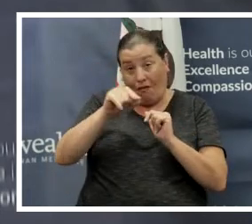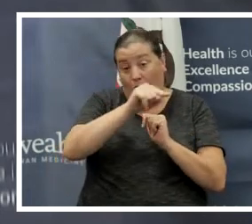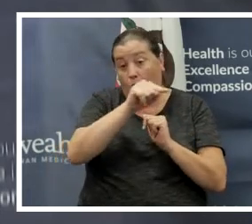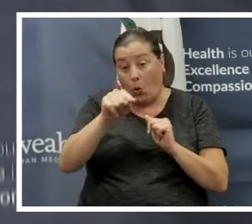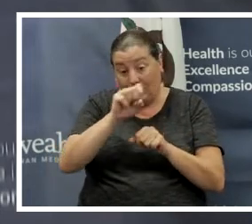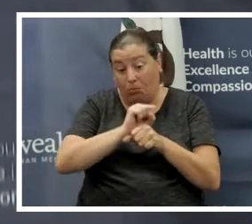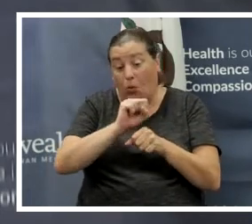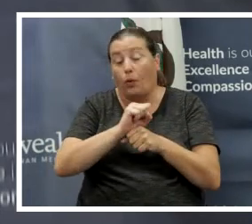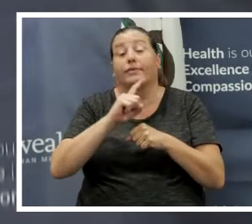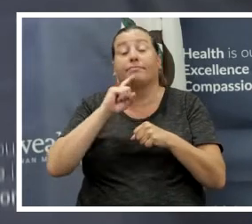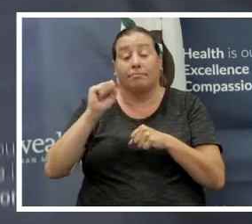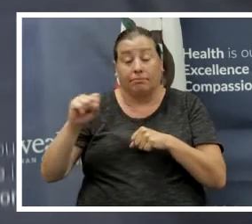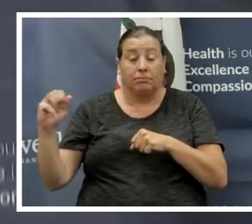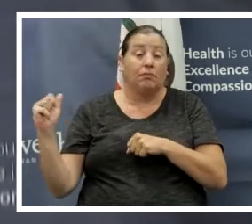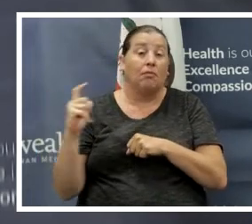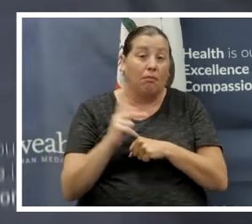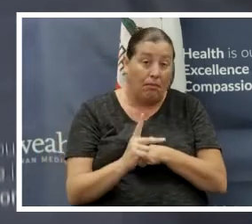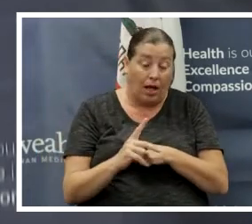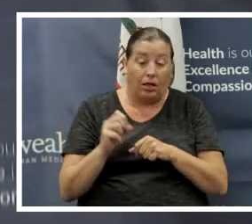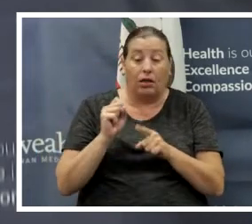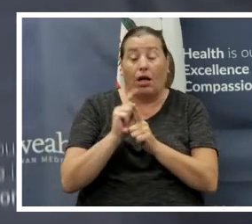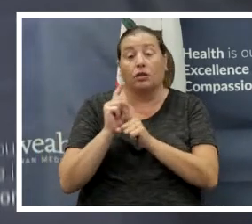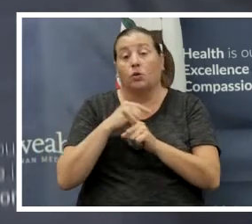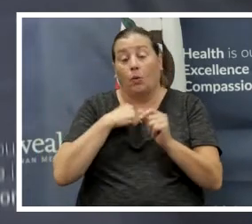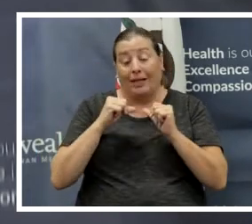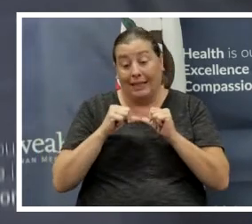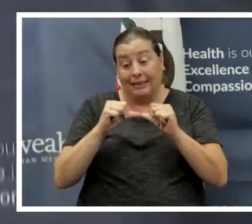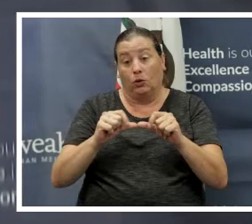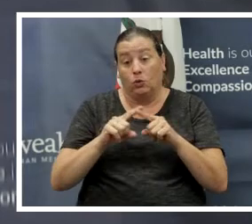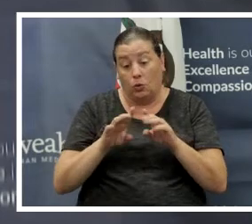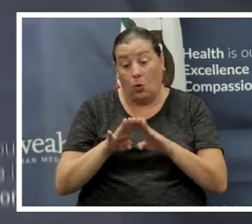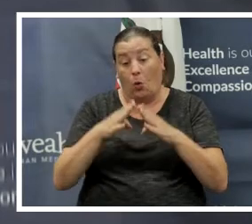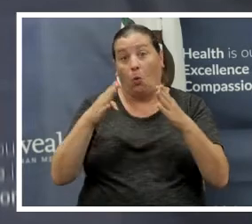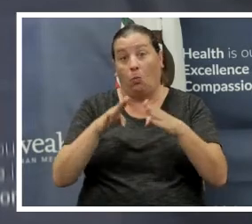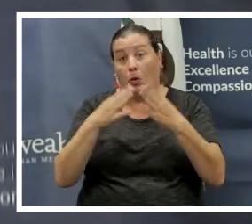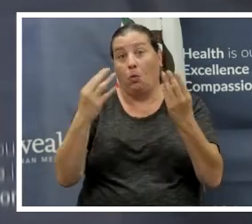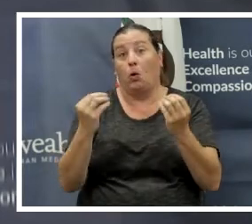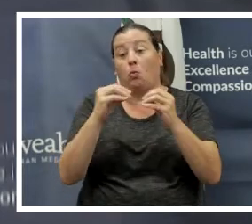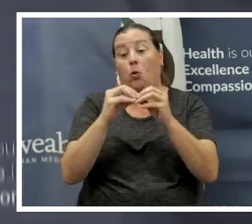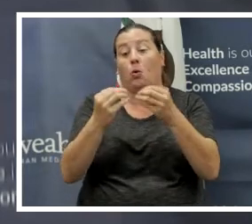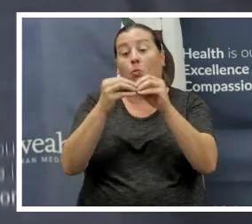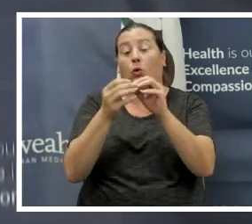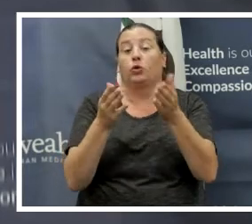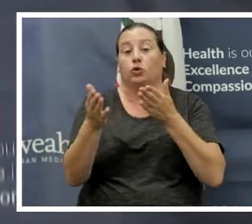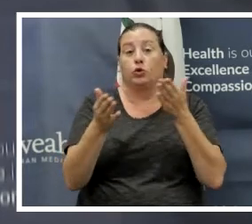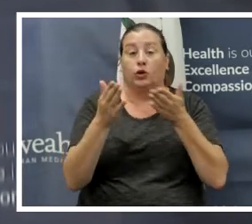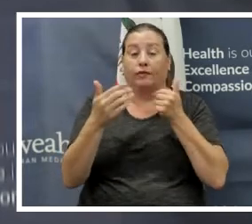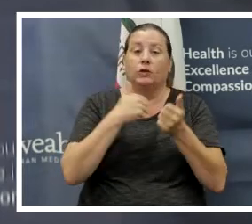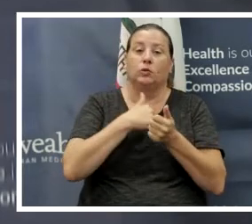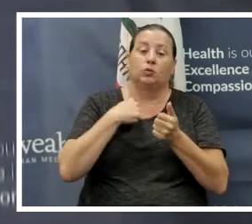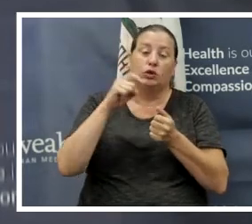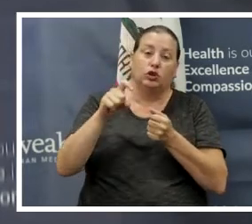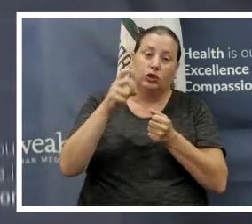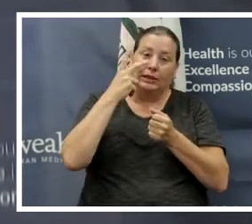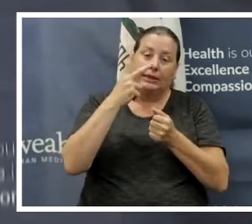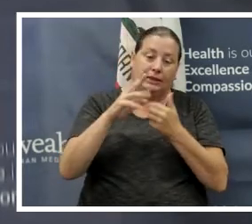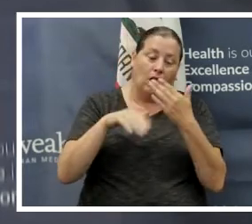back, and as we continue to open more and more services, we should see all of them come